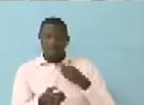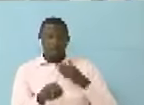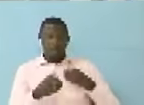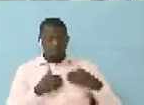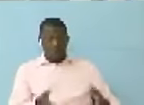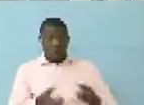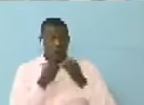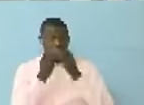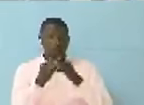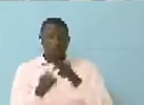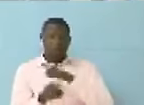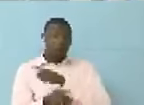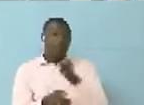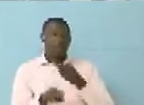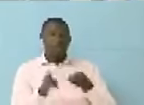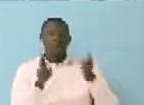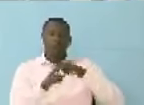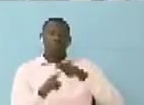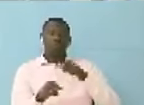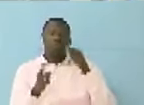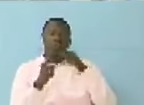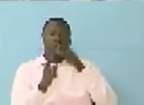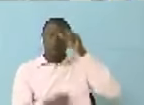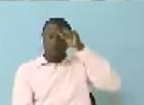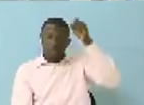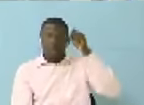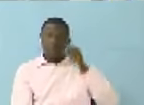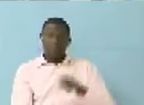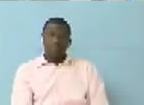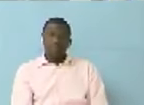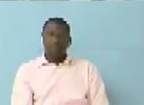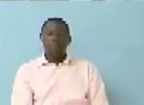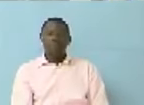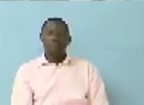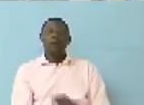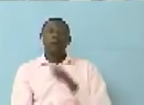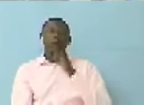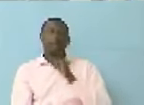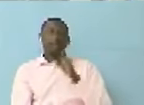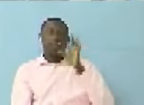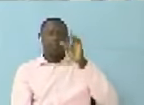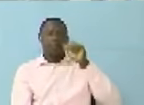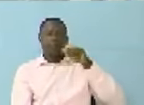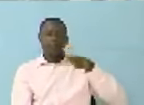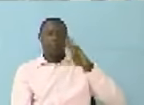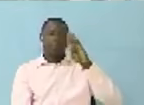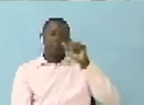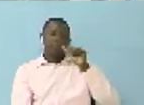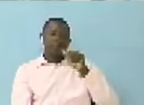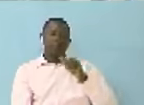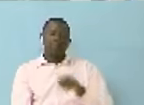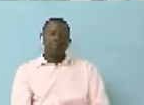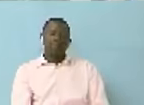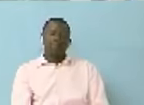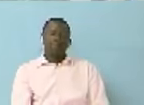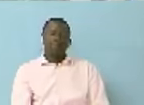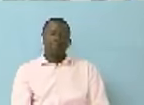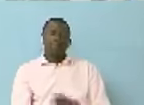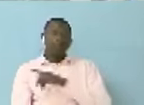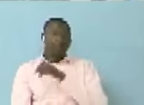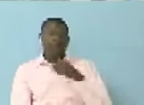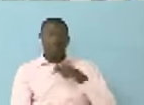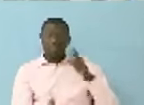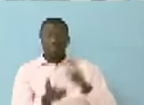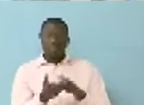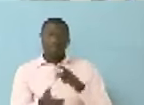Tamba, don't make it difficult. It is not difficult. Just answer the question. You're making it difficult. They confirm it here that they report to the president.